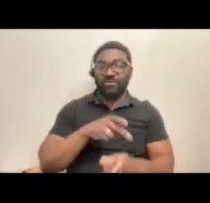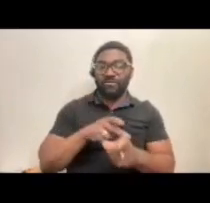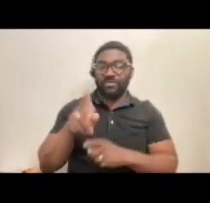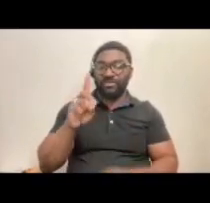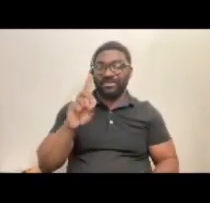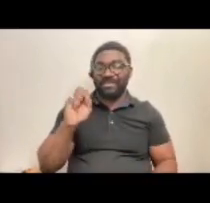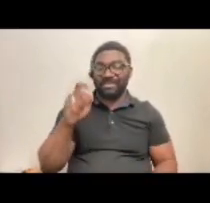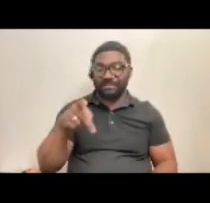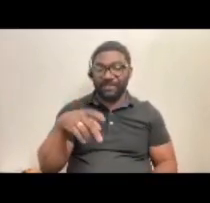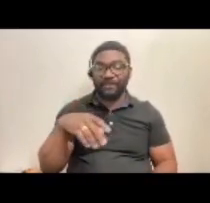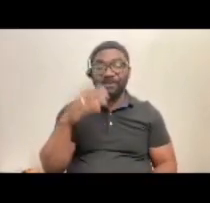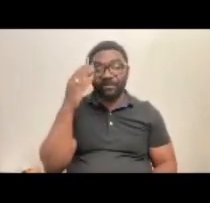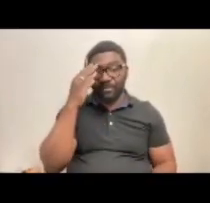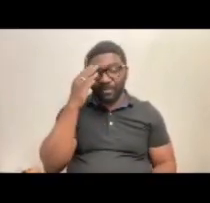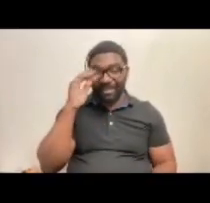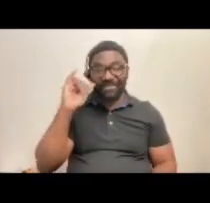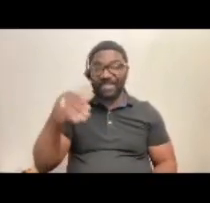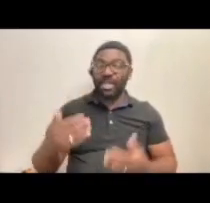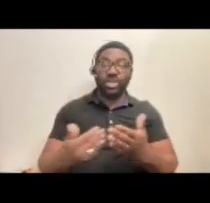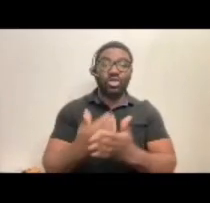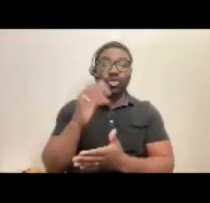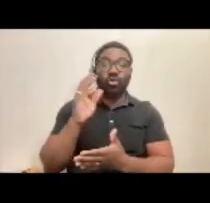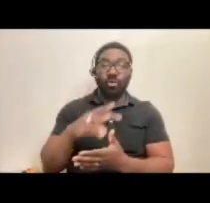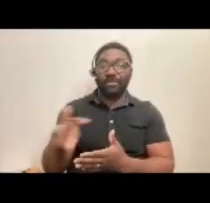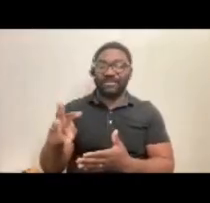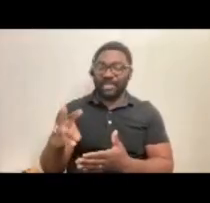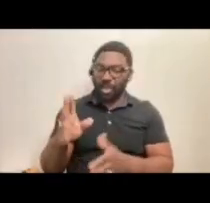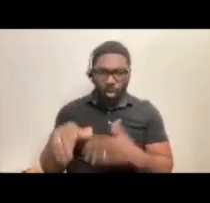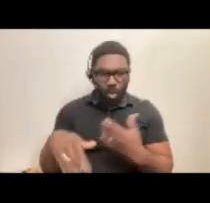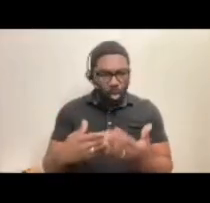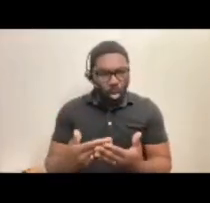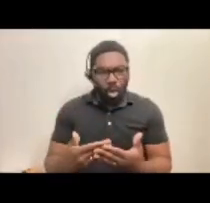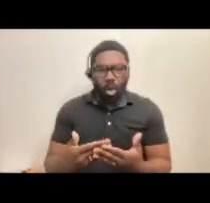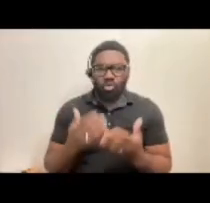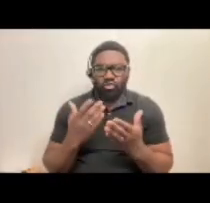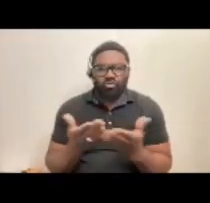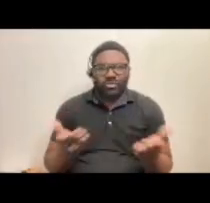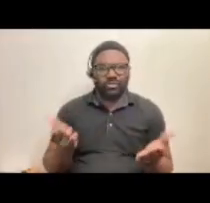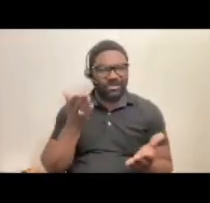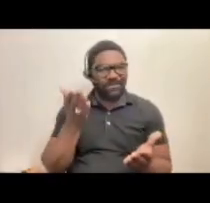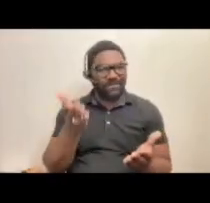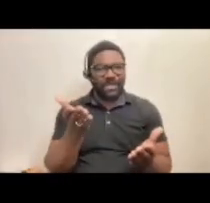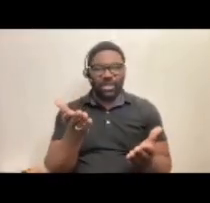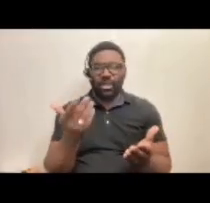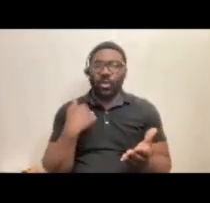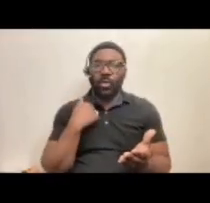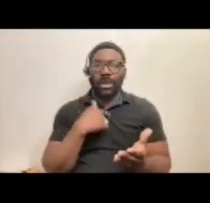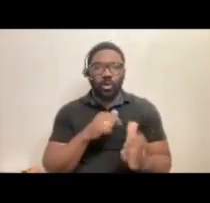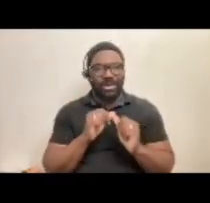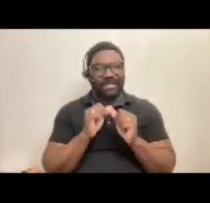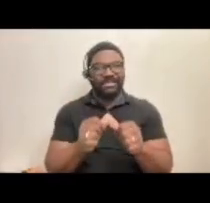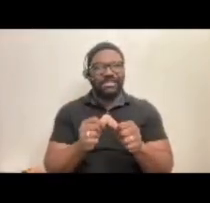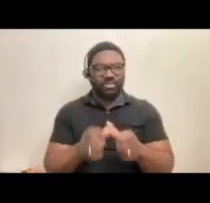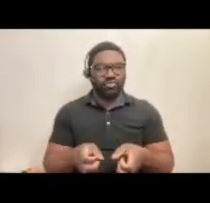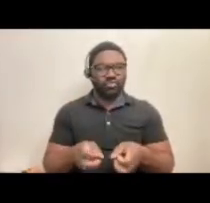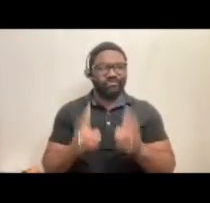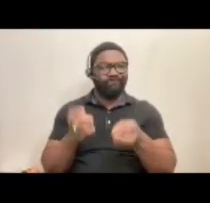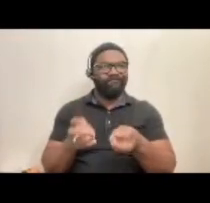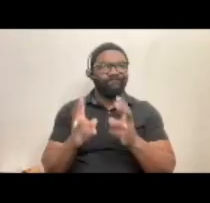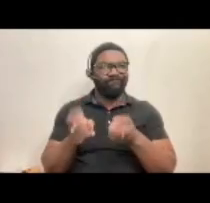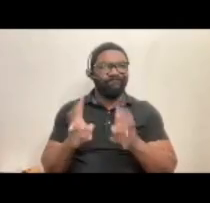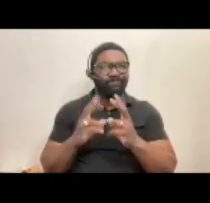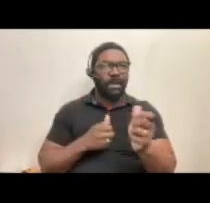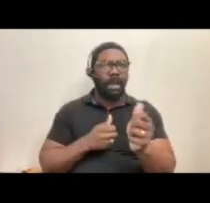new page, this is where you'll find all of the resources that we're putting out, and we're continuously updating this page. So